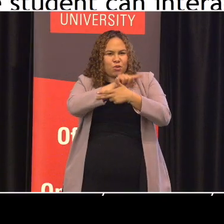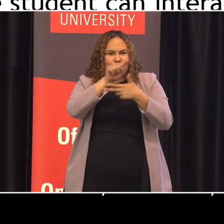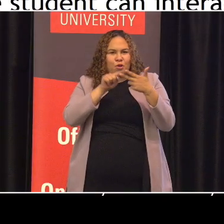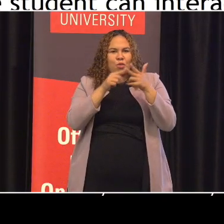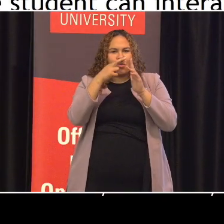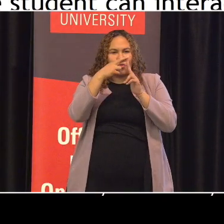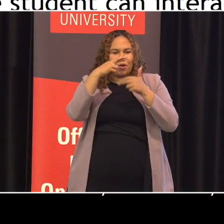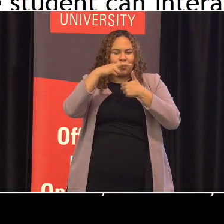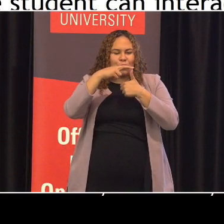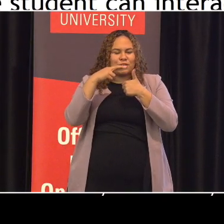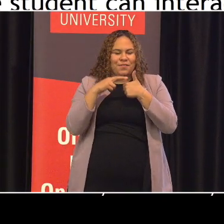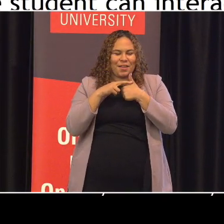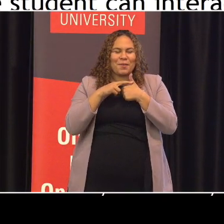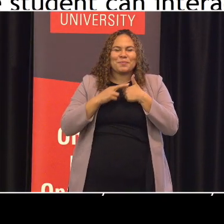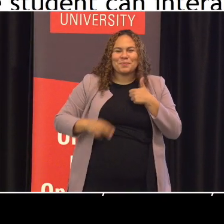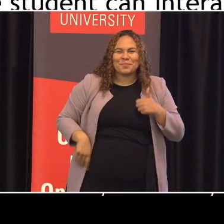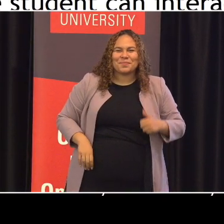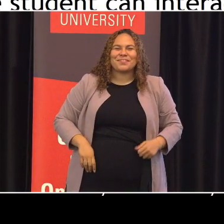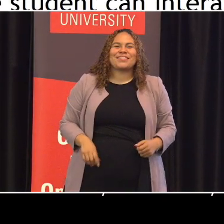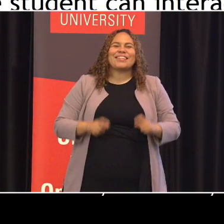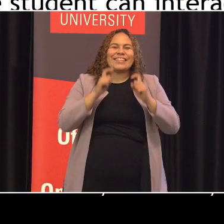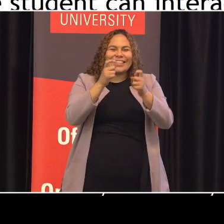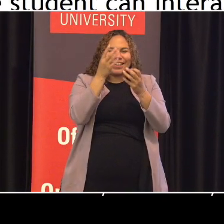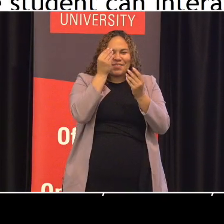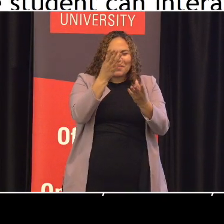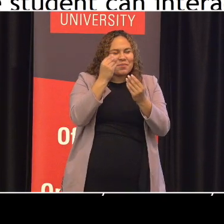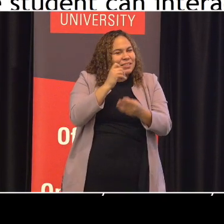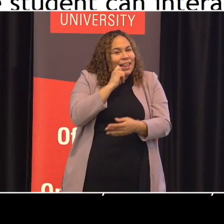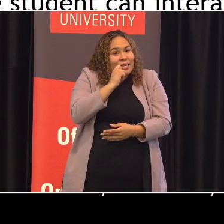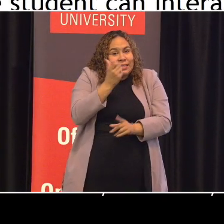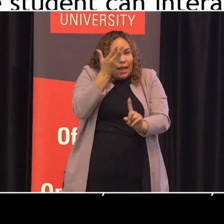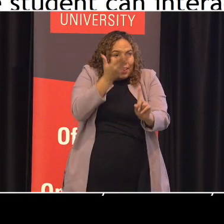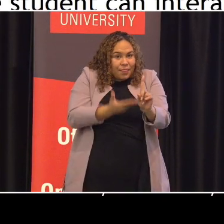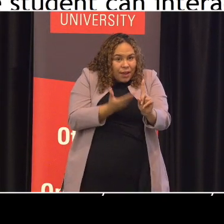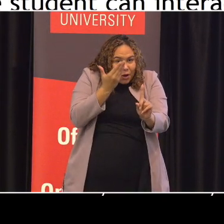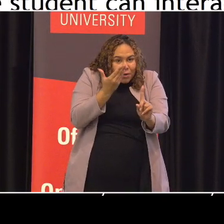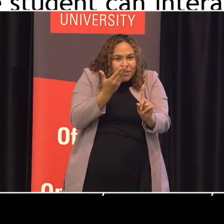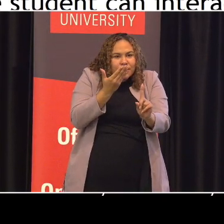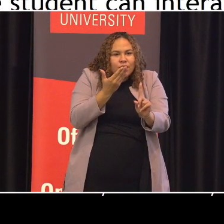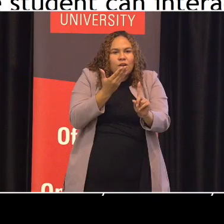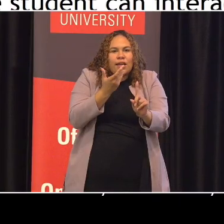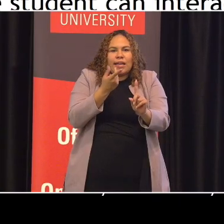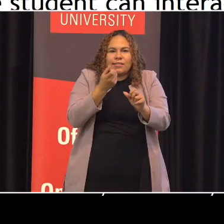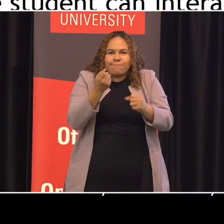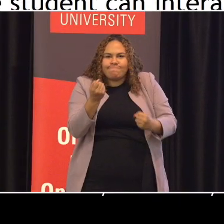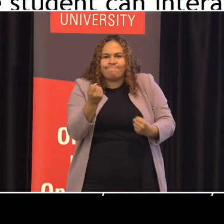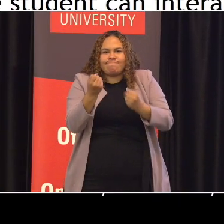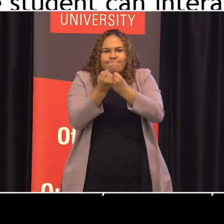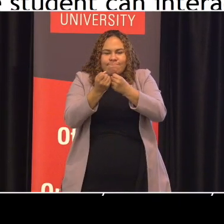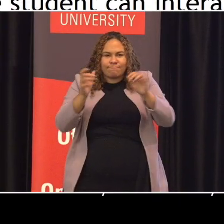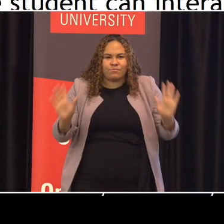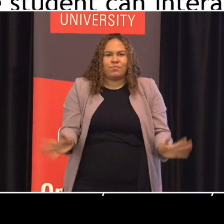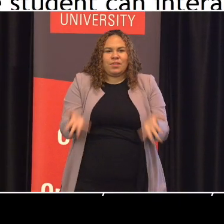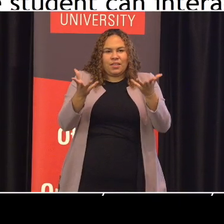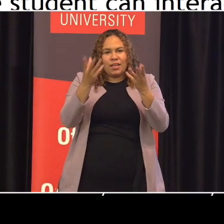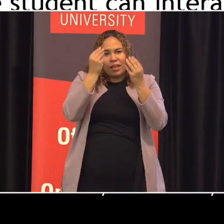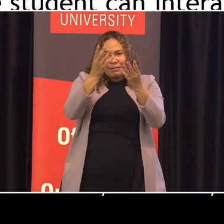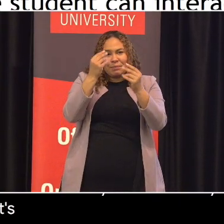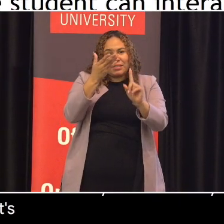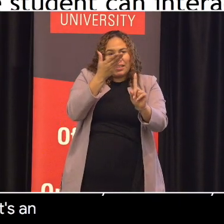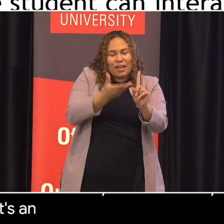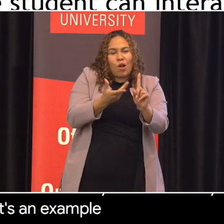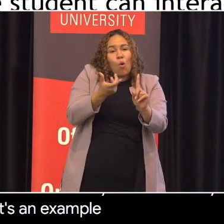of thumb, right? It's giving information that isn't there, it is enhancing information that's there, or it's